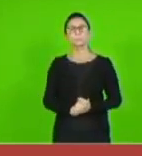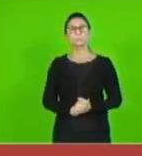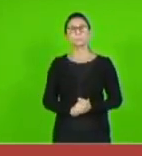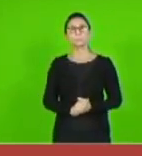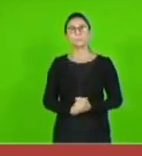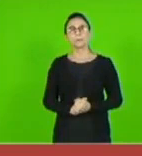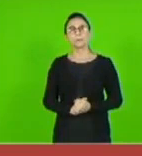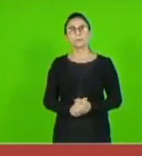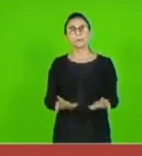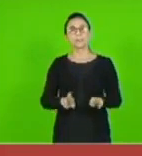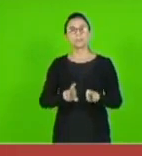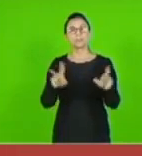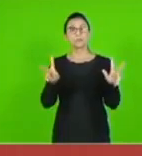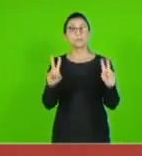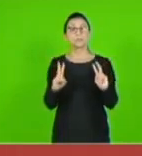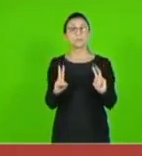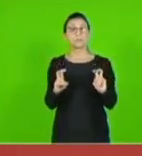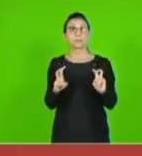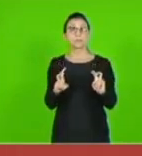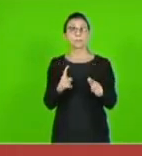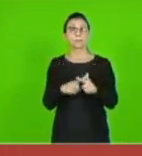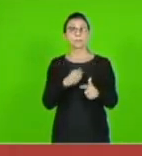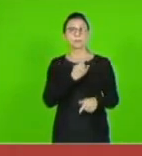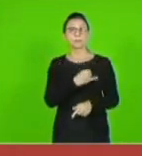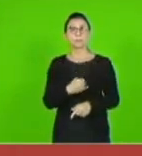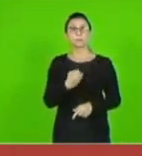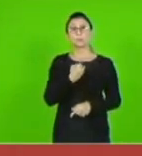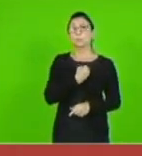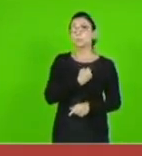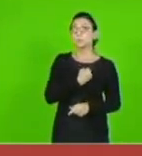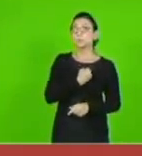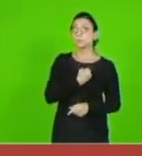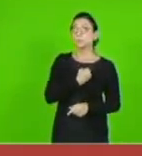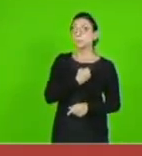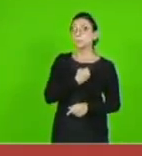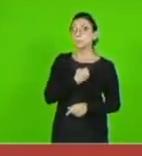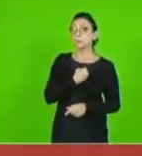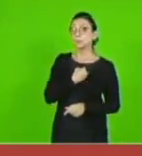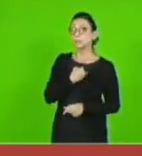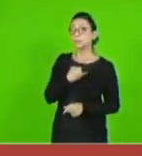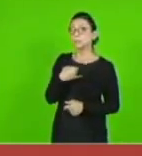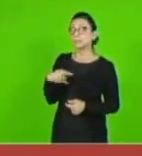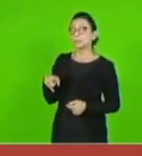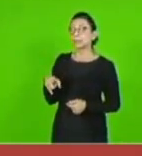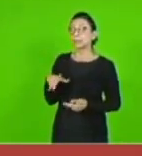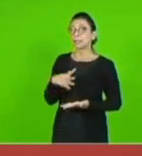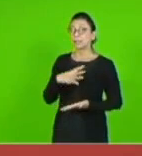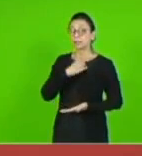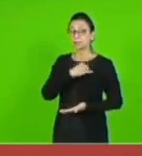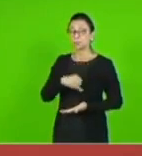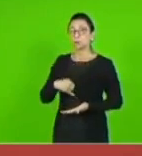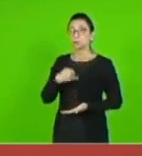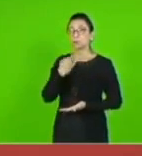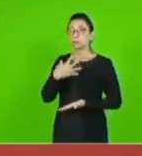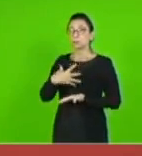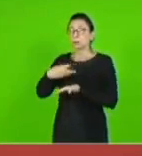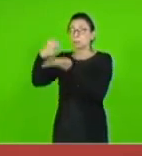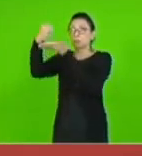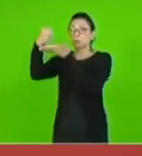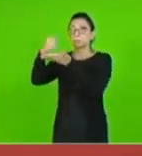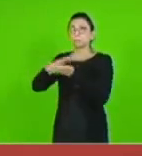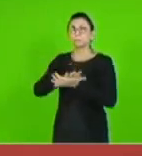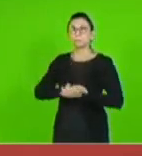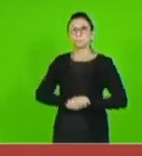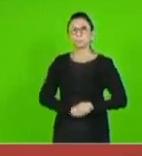in the fourth chapter of Revelation, it's different, the topic that John is giving, because John is